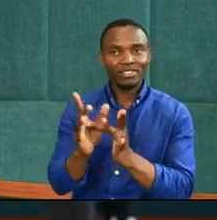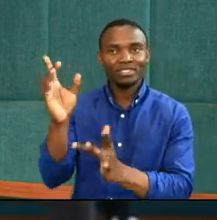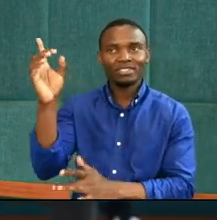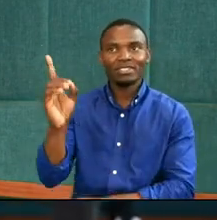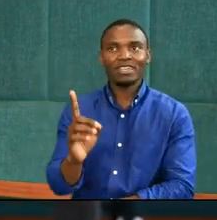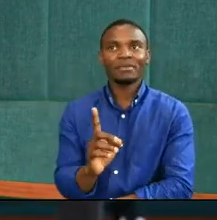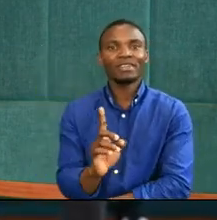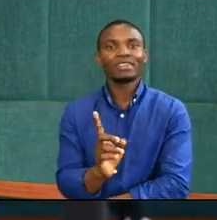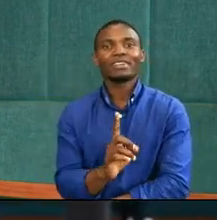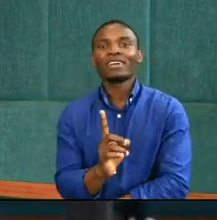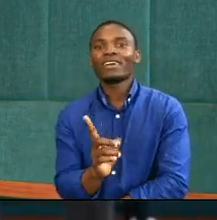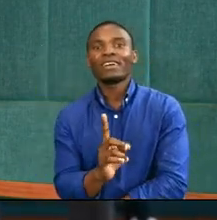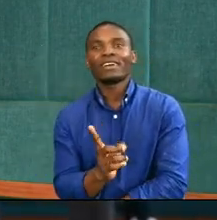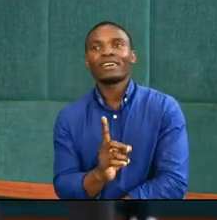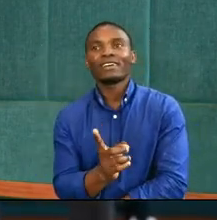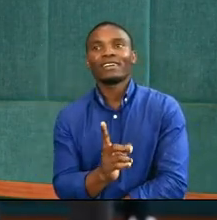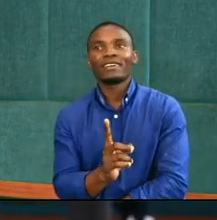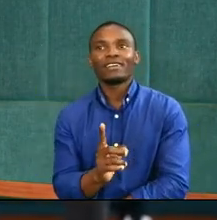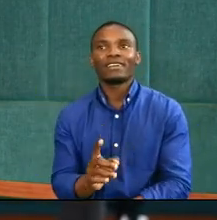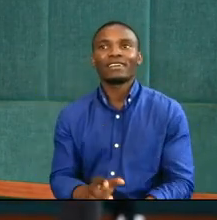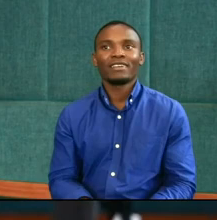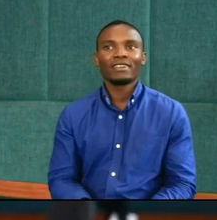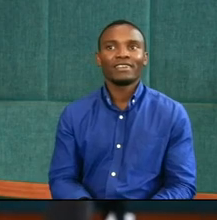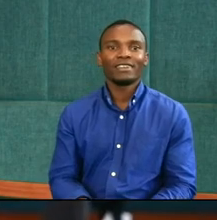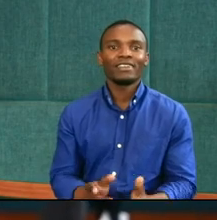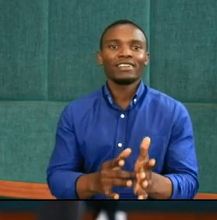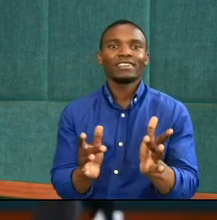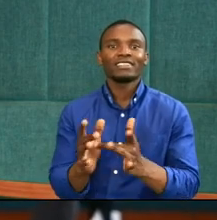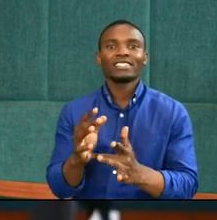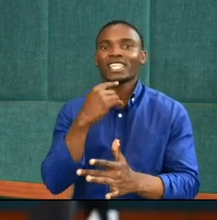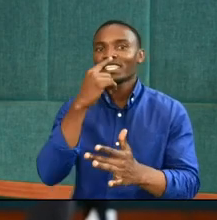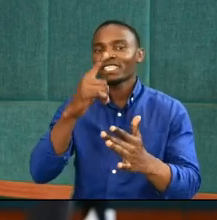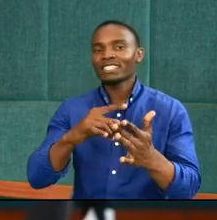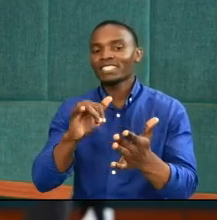No, no, that's not what Jesus says.